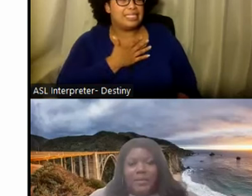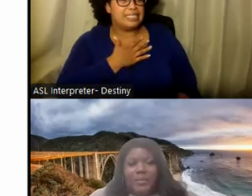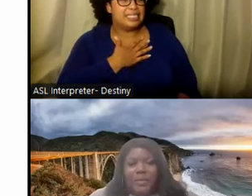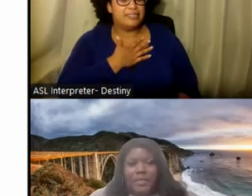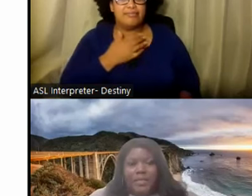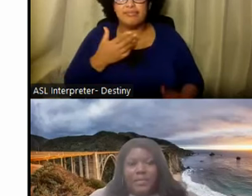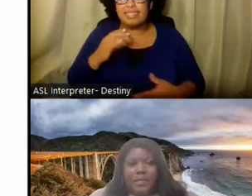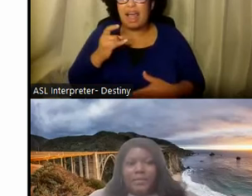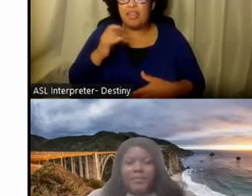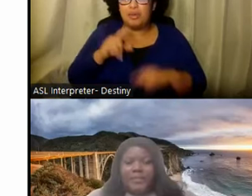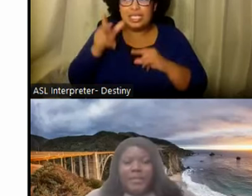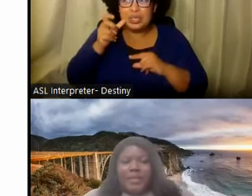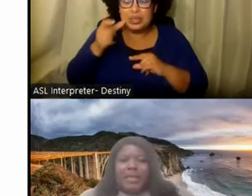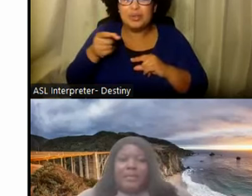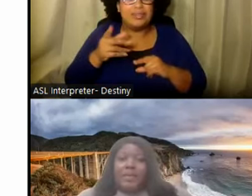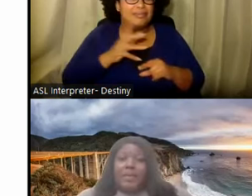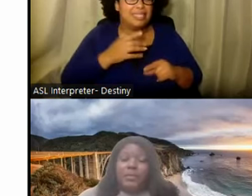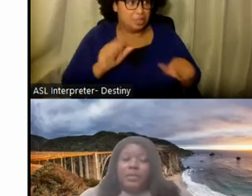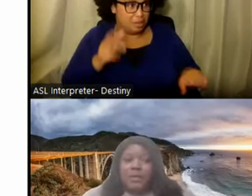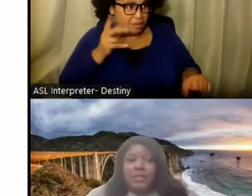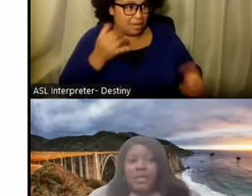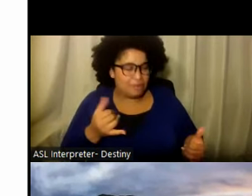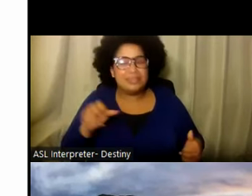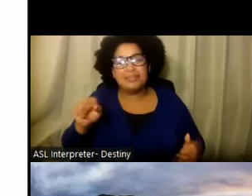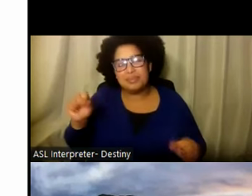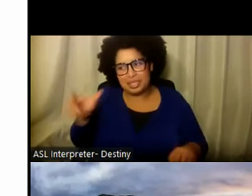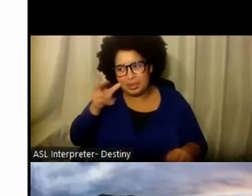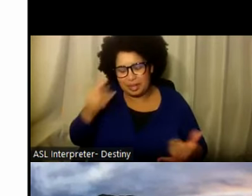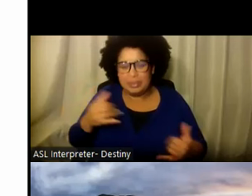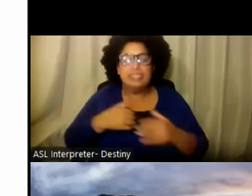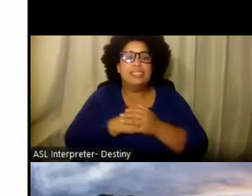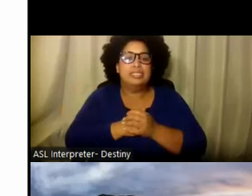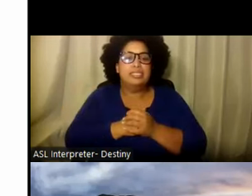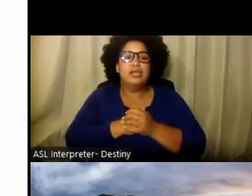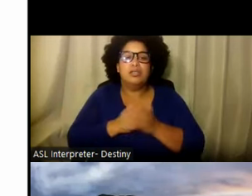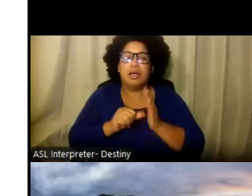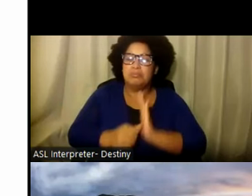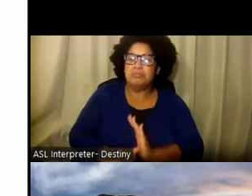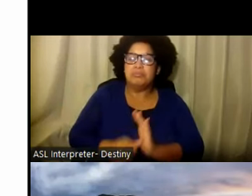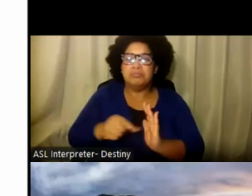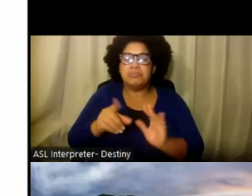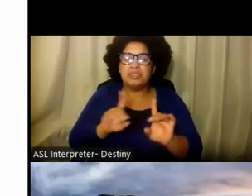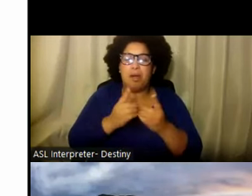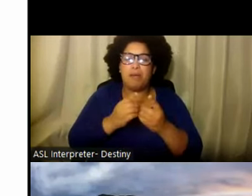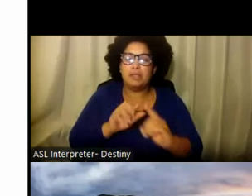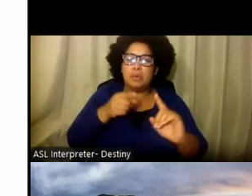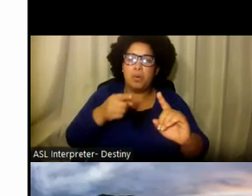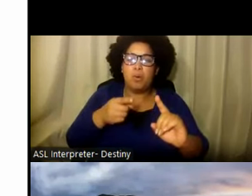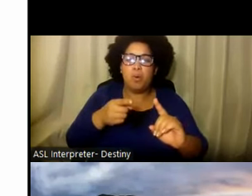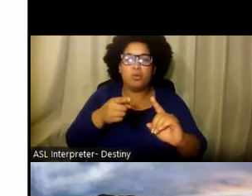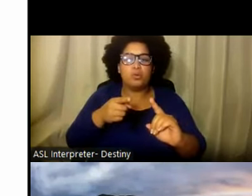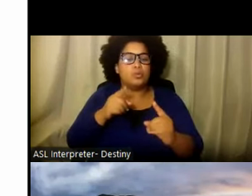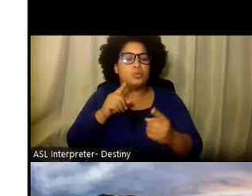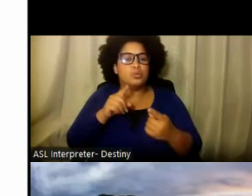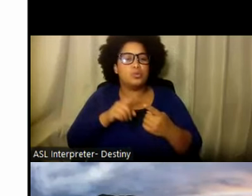I hope you can hear me now. Wanted to highlight the department's intent to illustrate